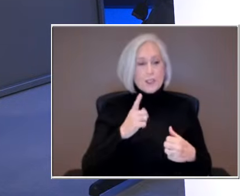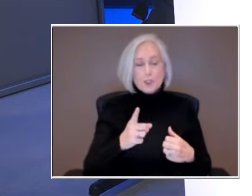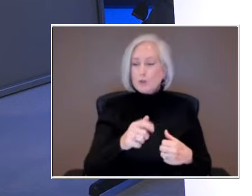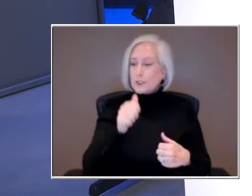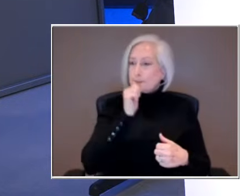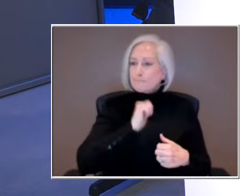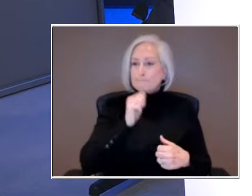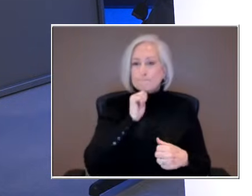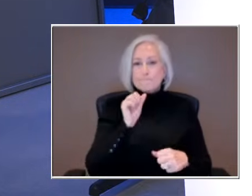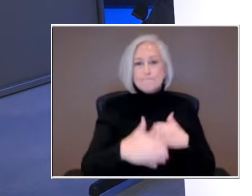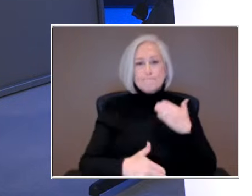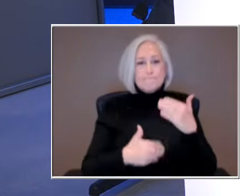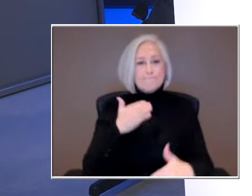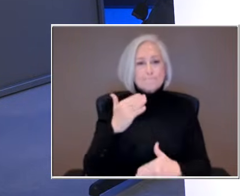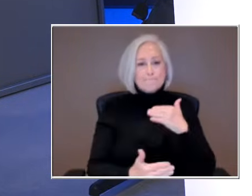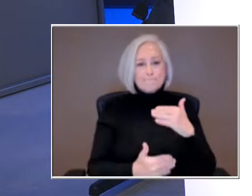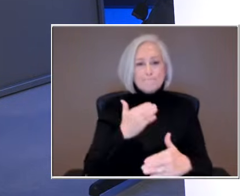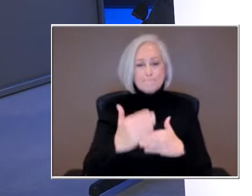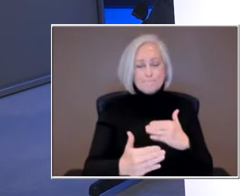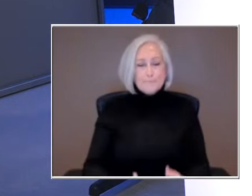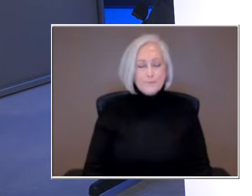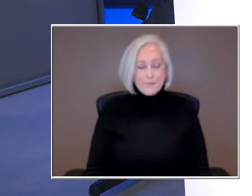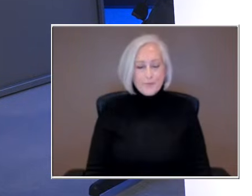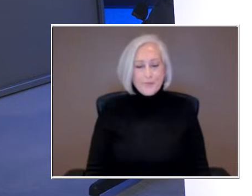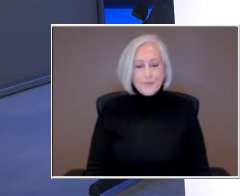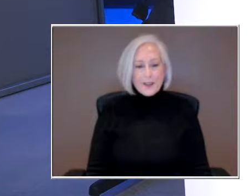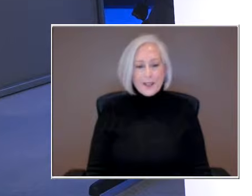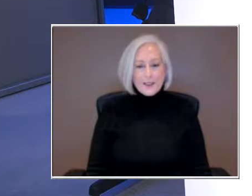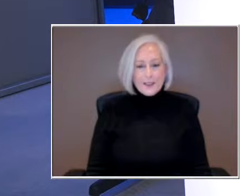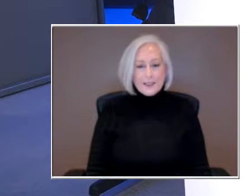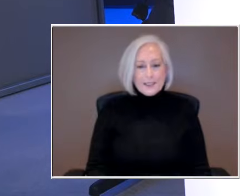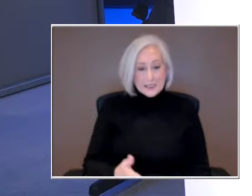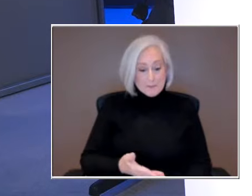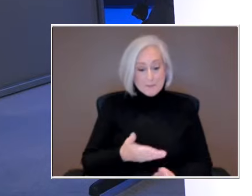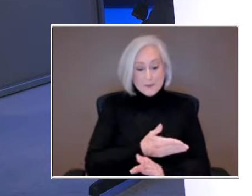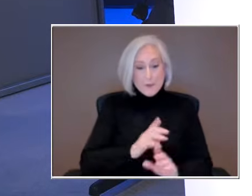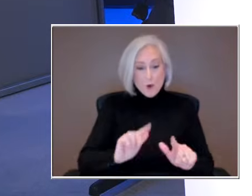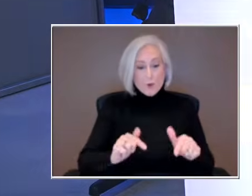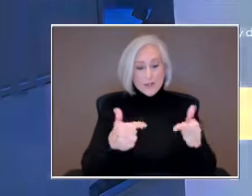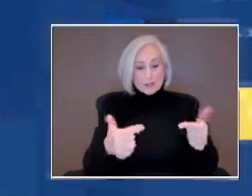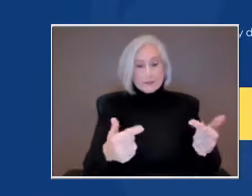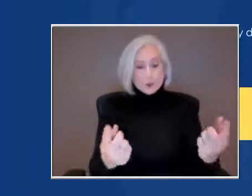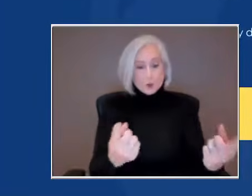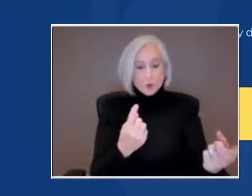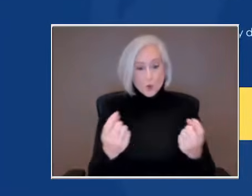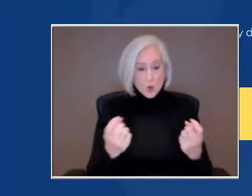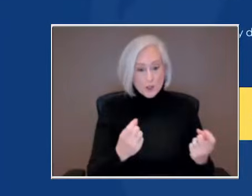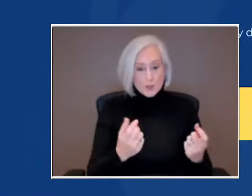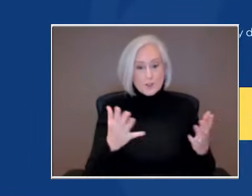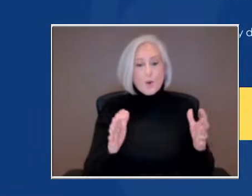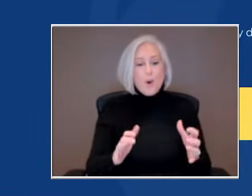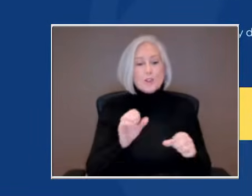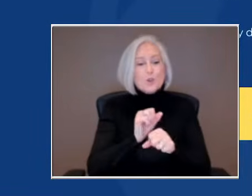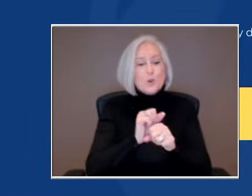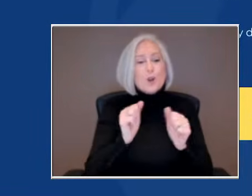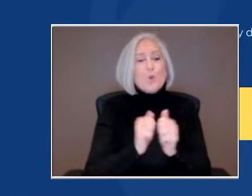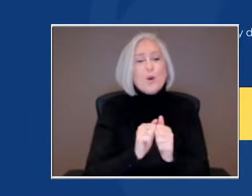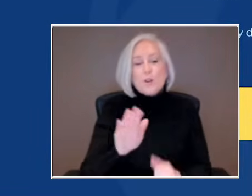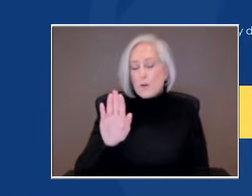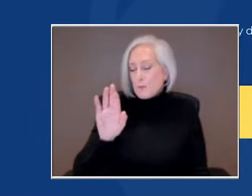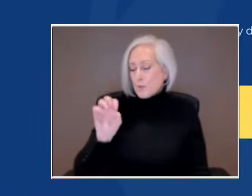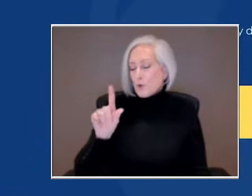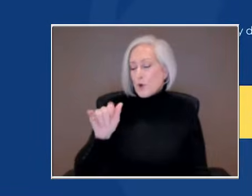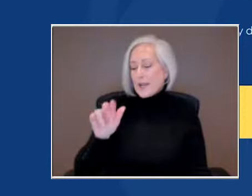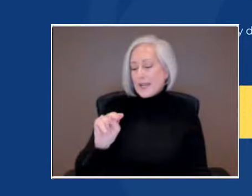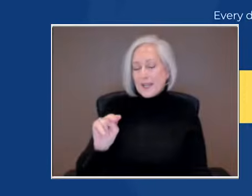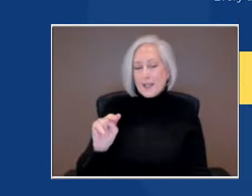forward. I want to get real quick, before we get to community questions, I want to mention your work with Braden's Hope. It's a nonprofit that helps